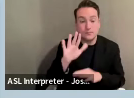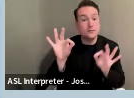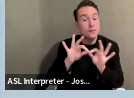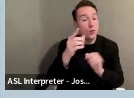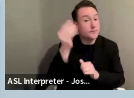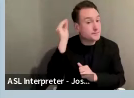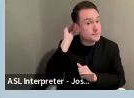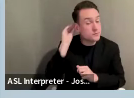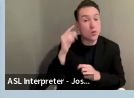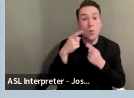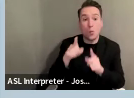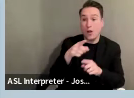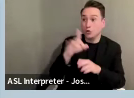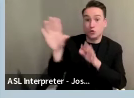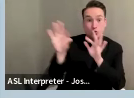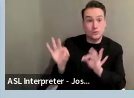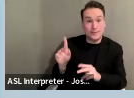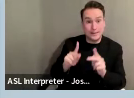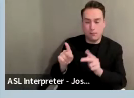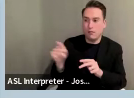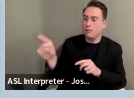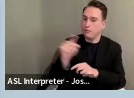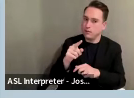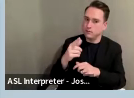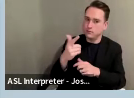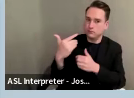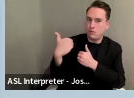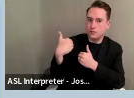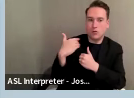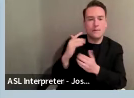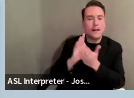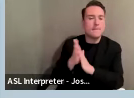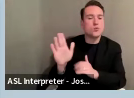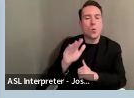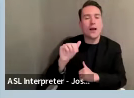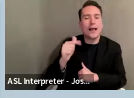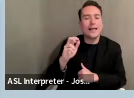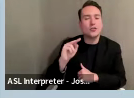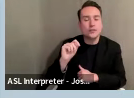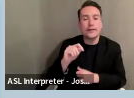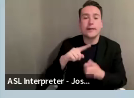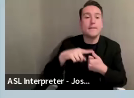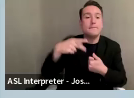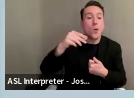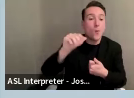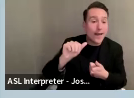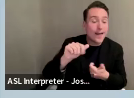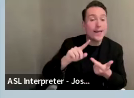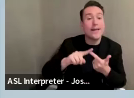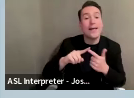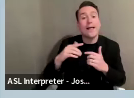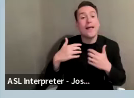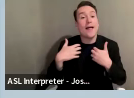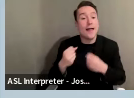you're choosing people to act as your agents on these various documents, your power of attorney, your healthcare directive, you want